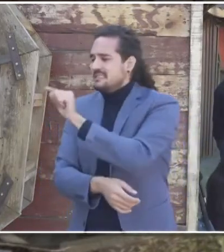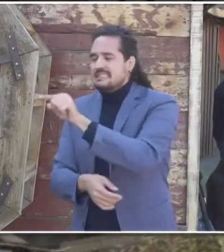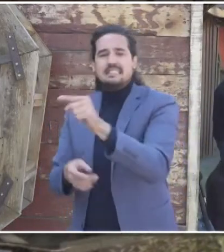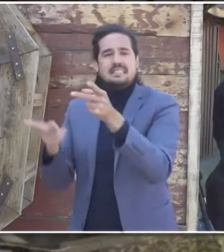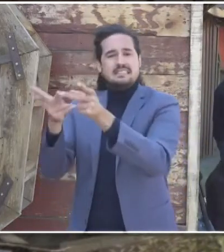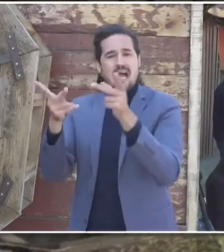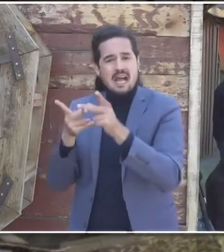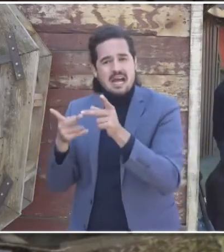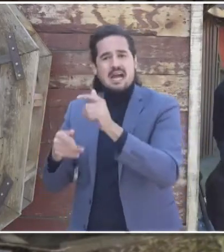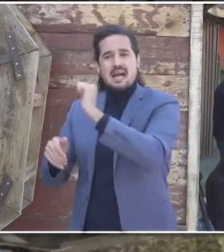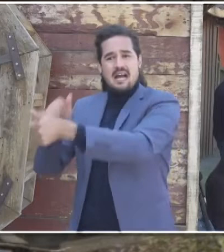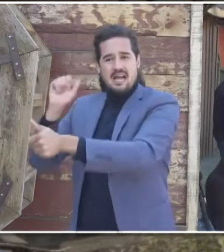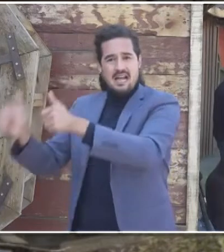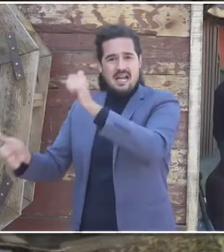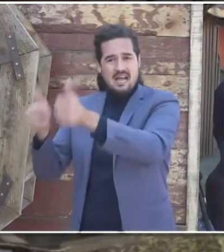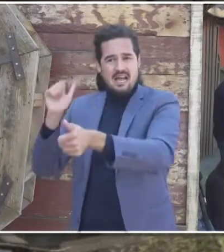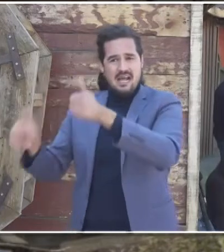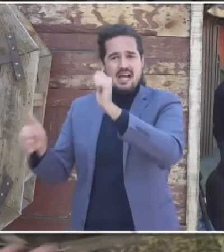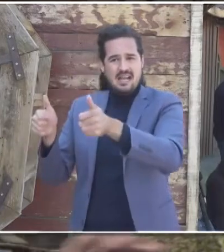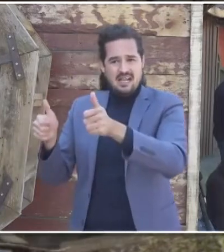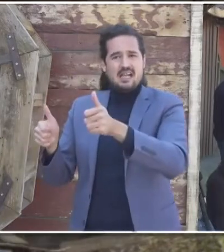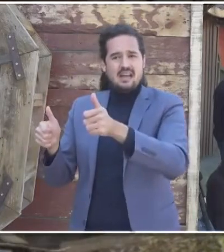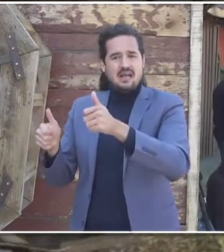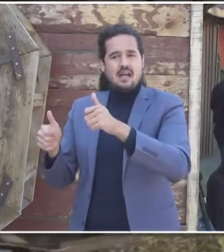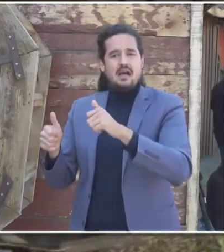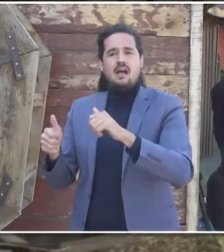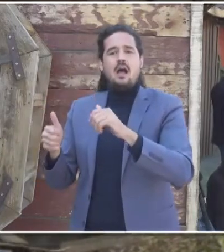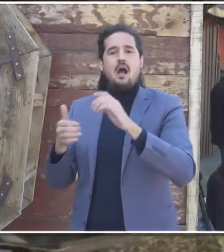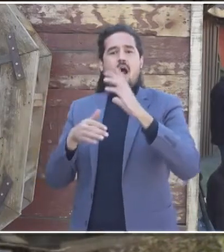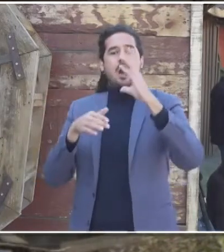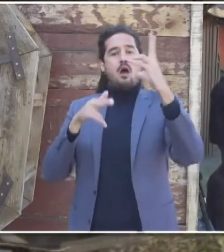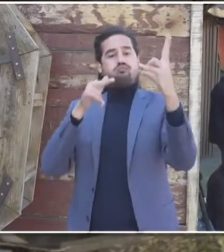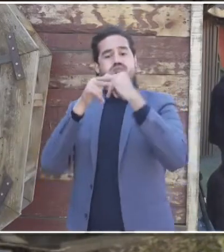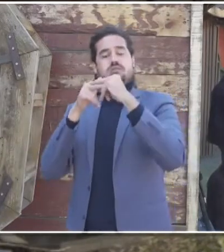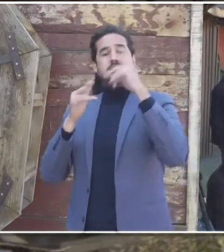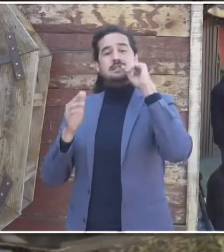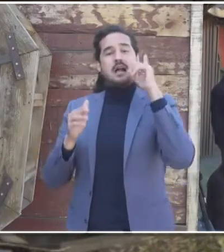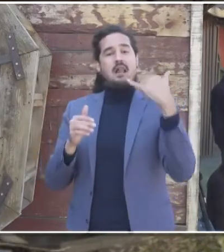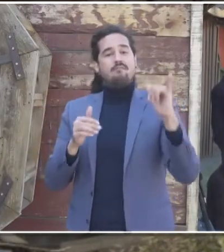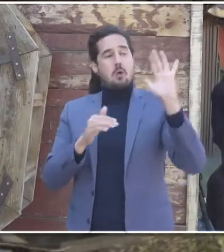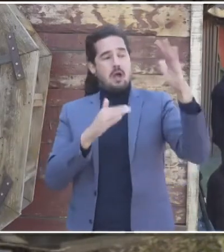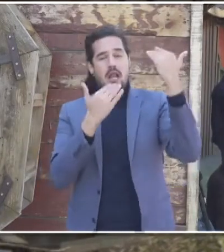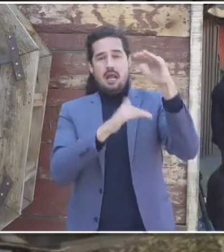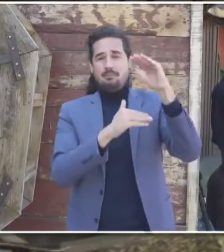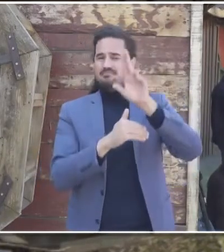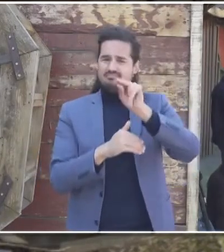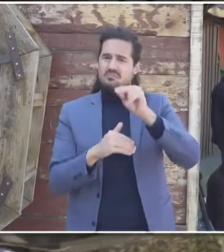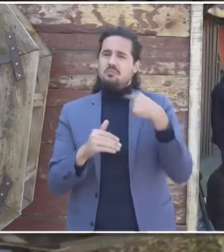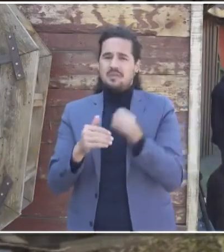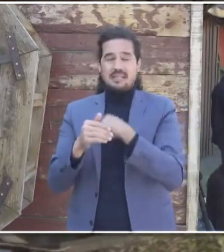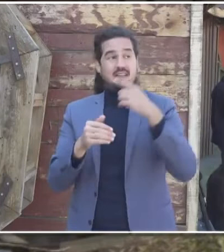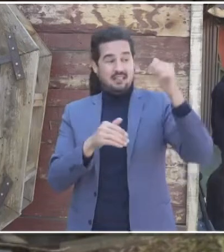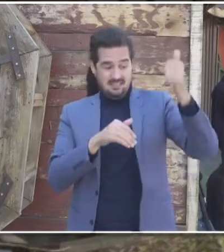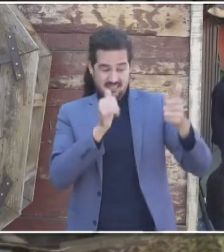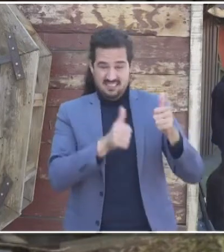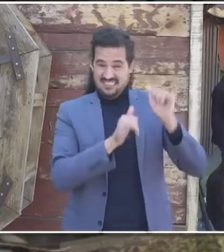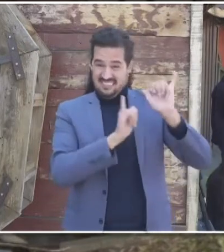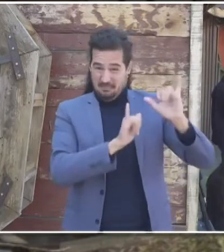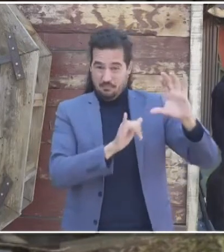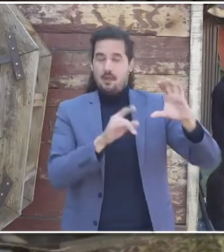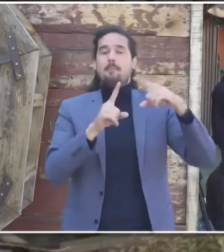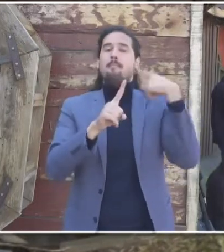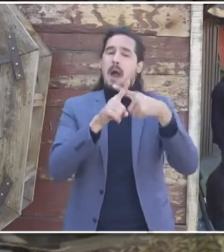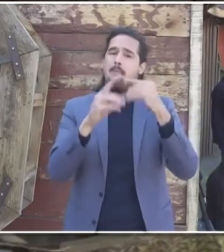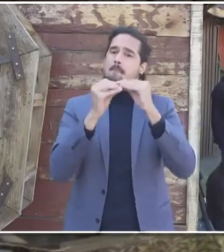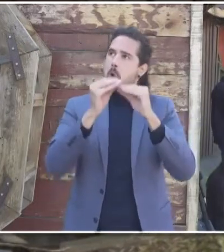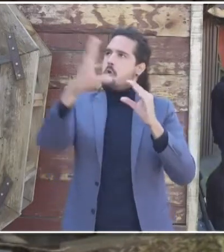The site we will announce with the Biden administration will be additive. The efforts at the pharmacies will be additive. As it